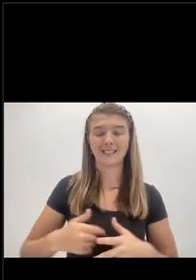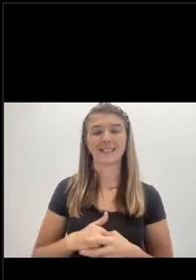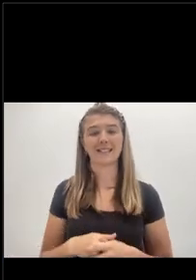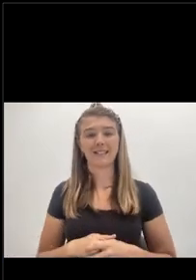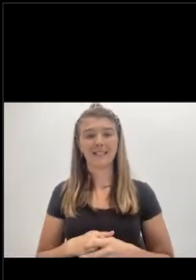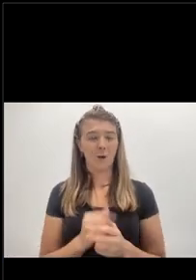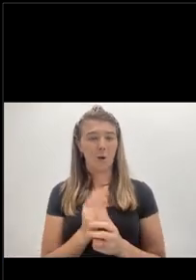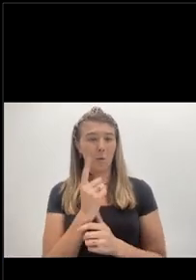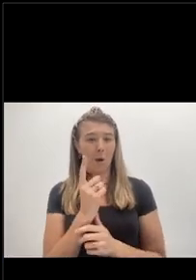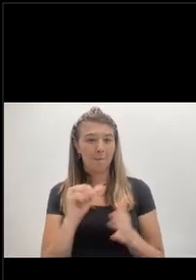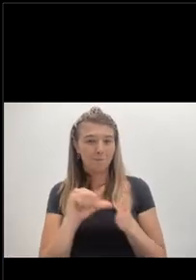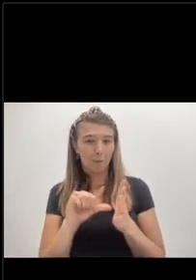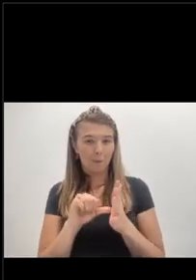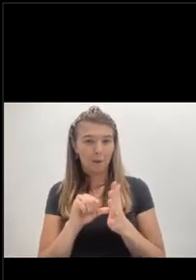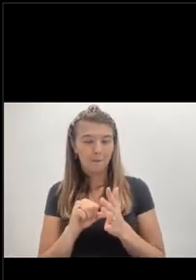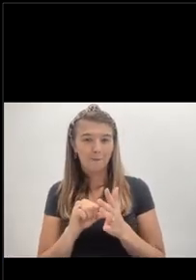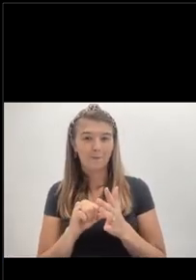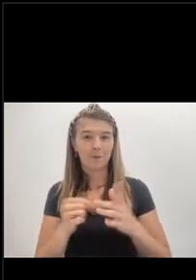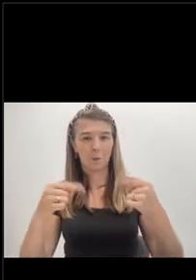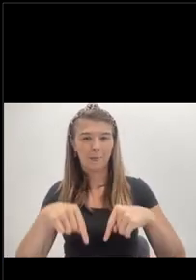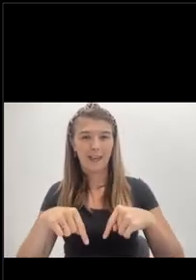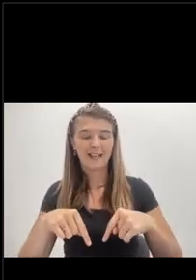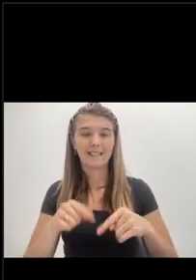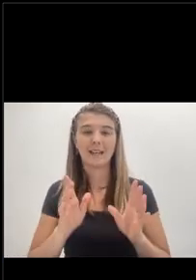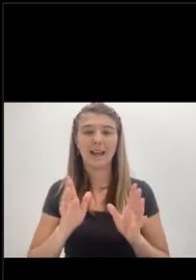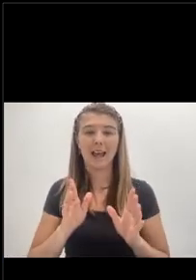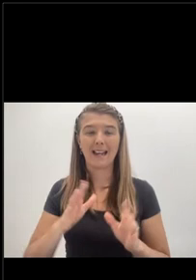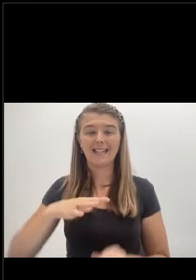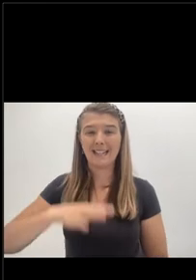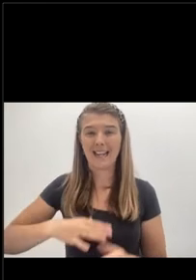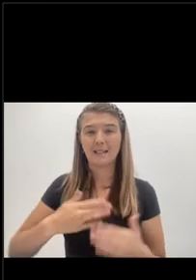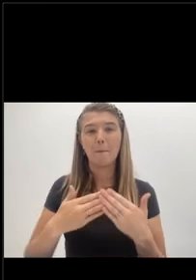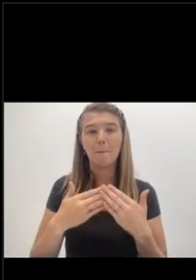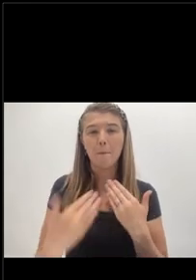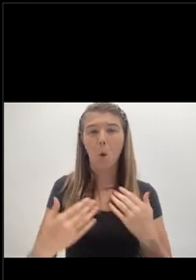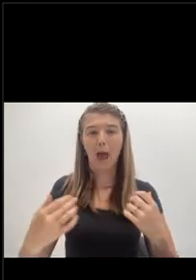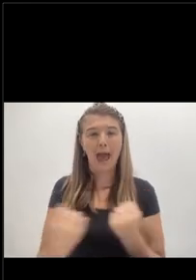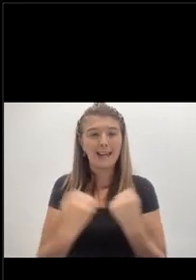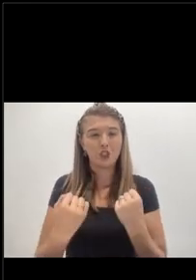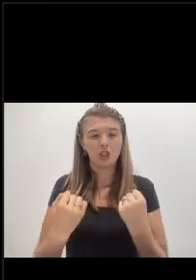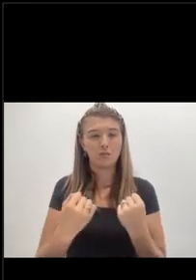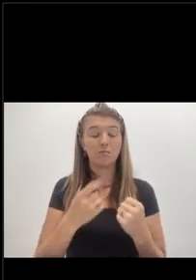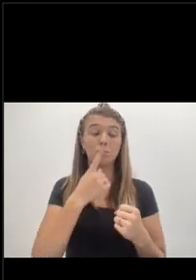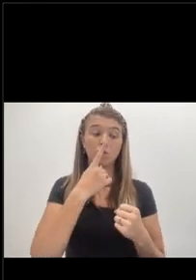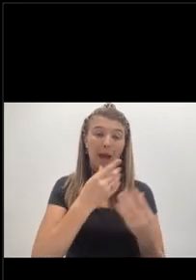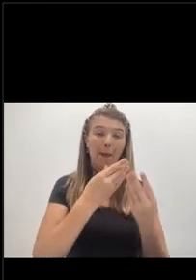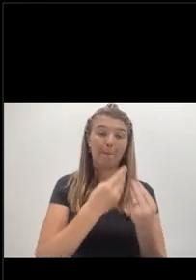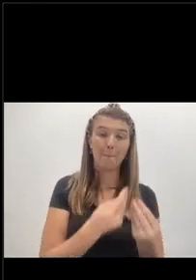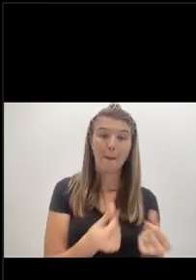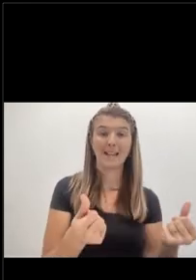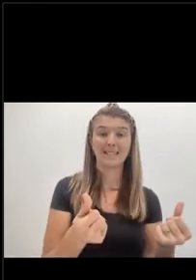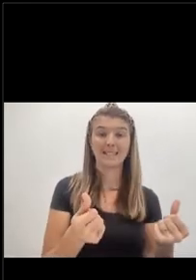with this is that this requires more energy than to just melt the polymer and reshape it, as you